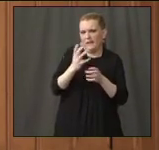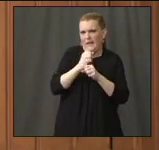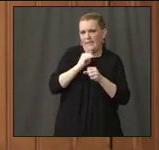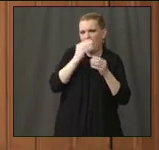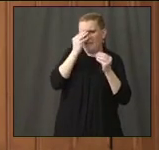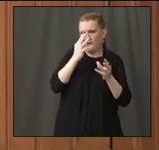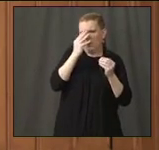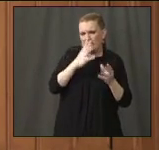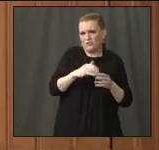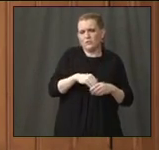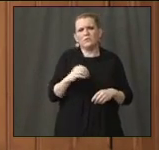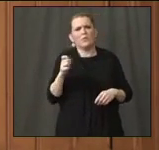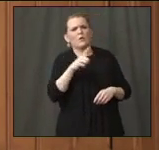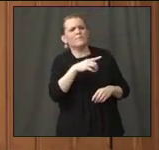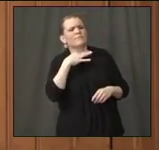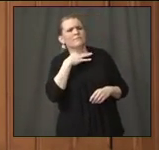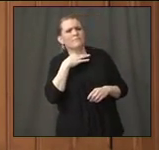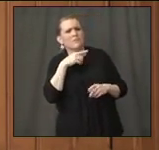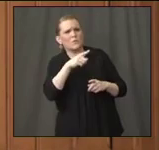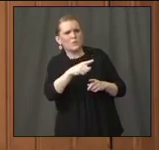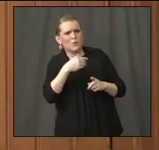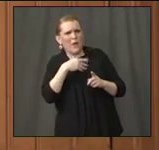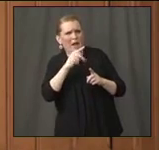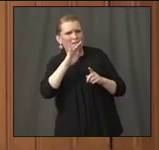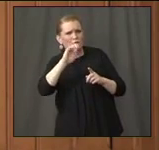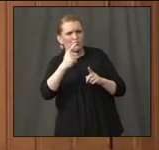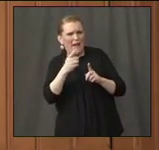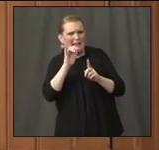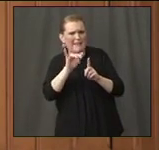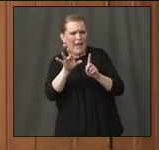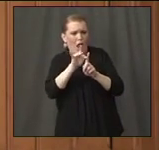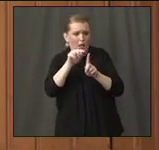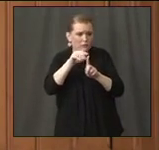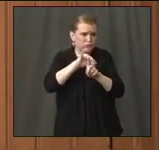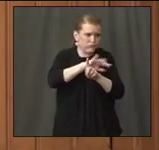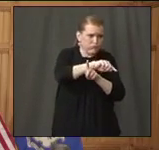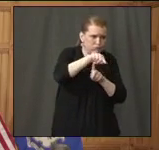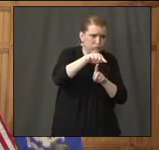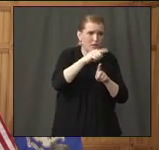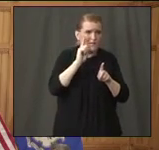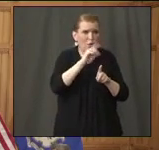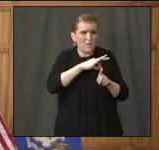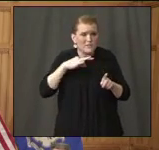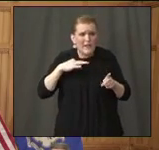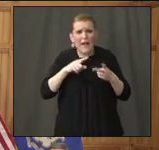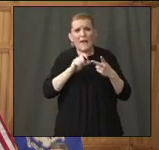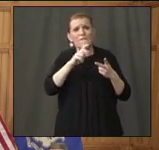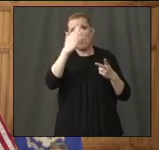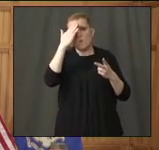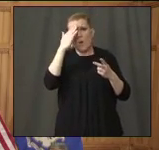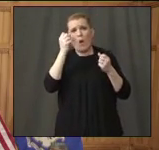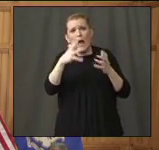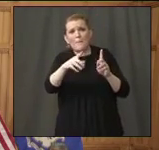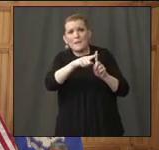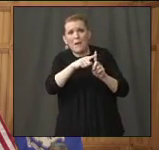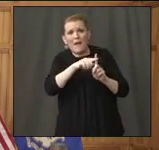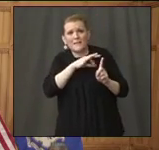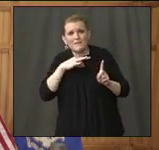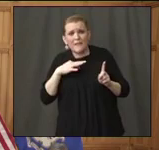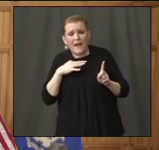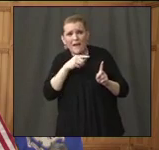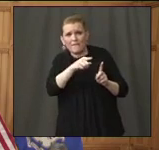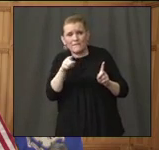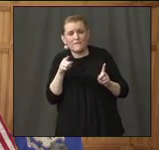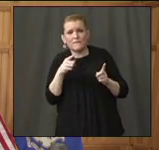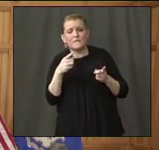don't have tracking enabled for the staff at this time. Okay. And I wanted to ask you also about Senator Fasano's